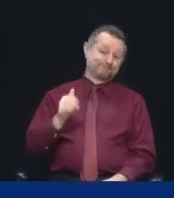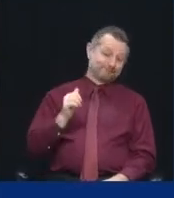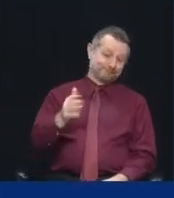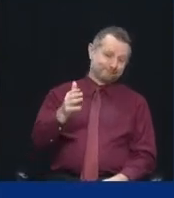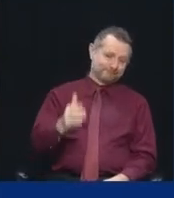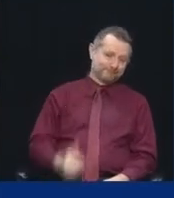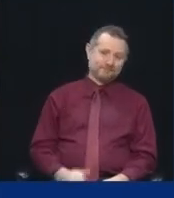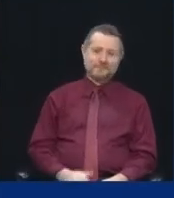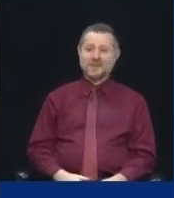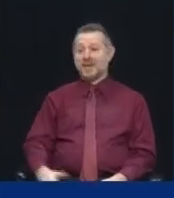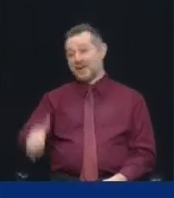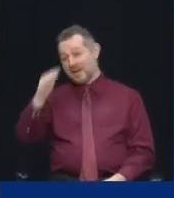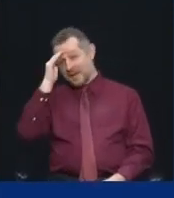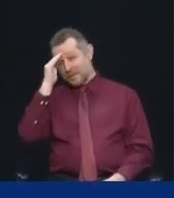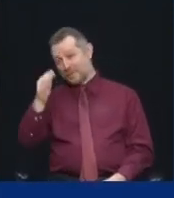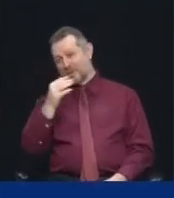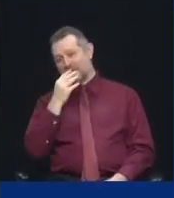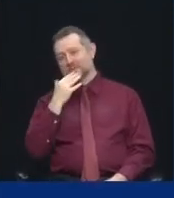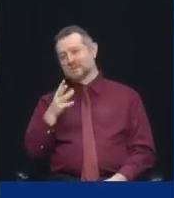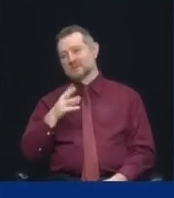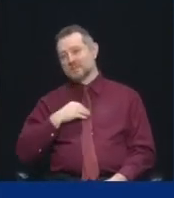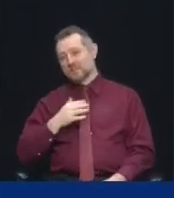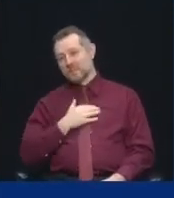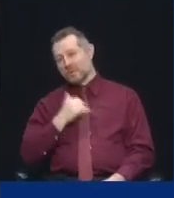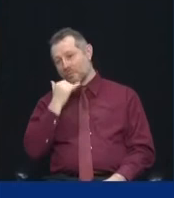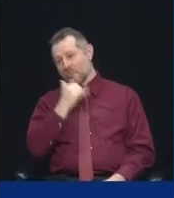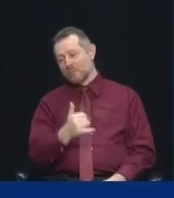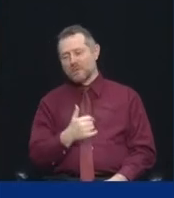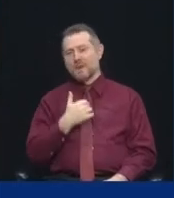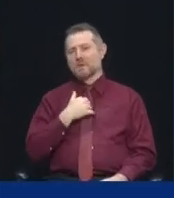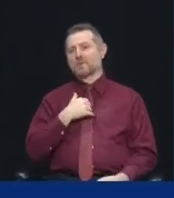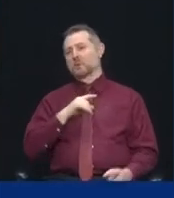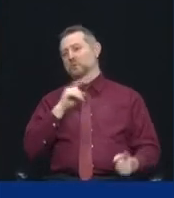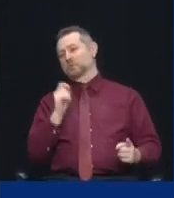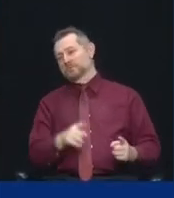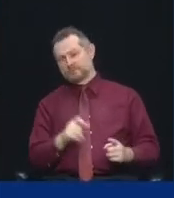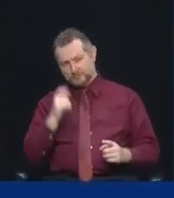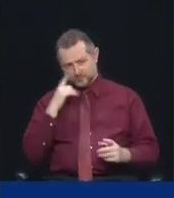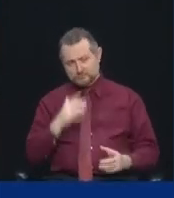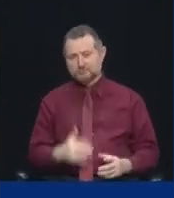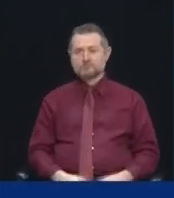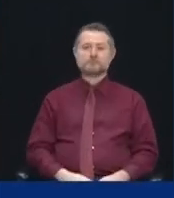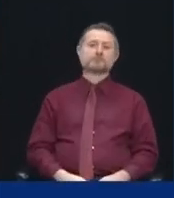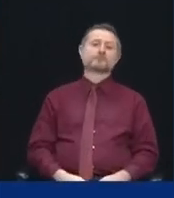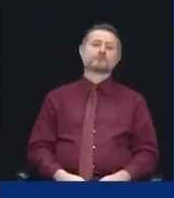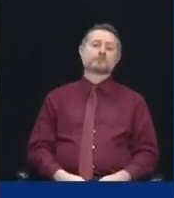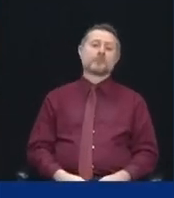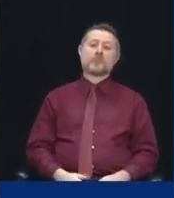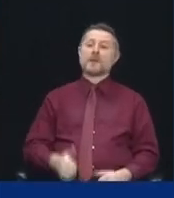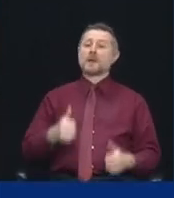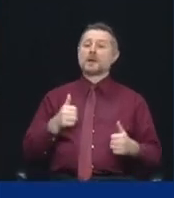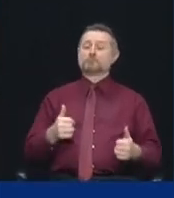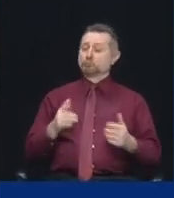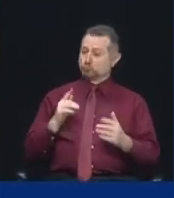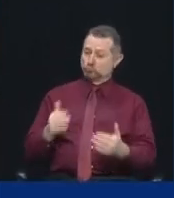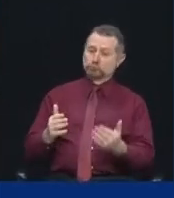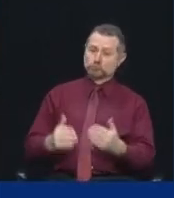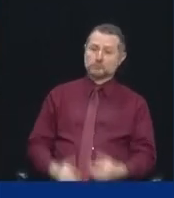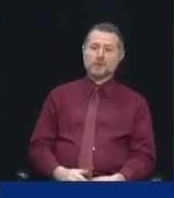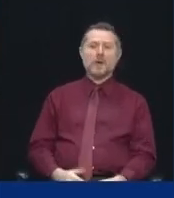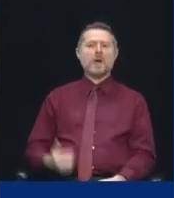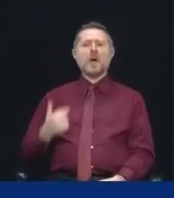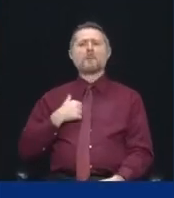Hi, Governor. Thank you so much for taking my question. How are you, Jaron? Pleasure, Gwen. How are you? Good. I wanted to